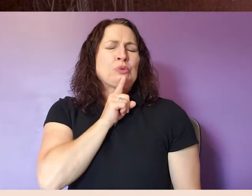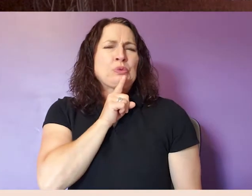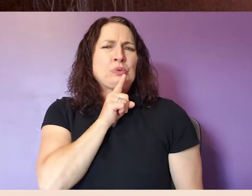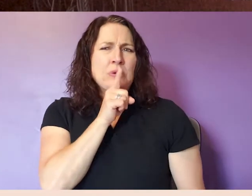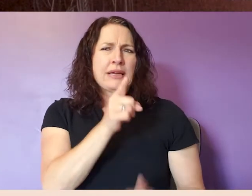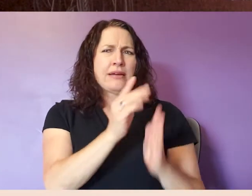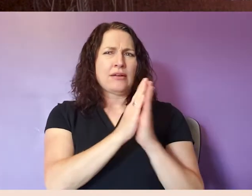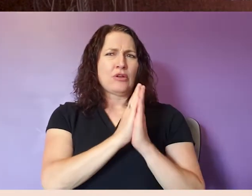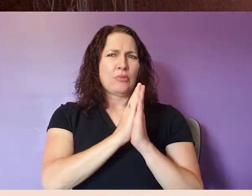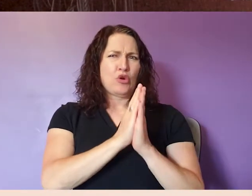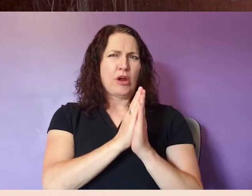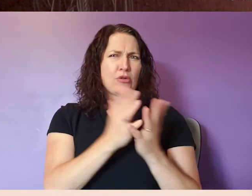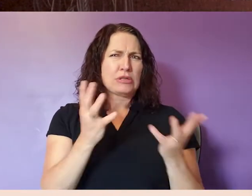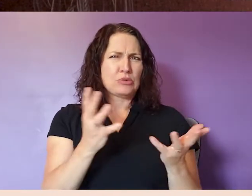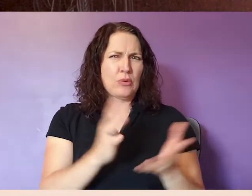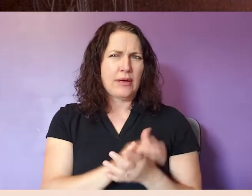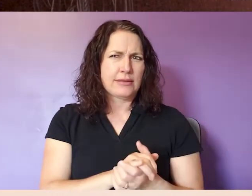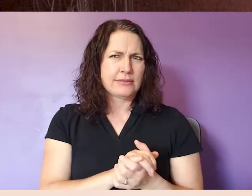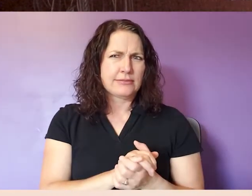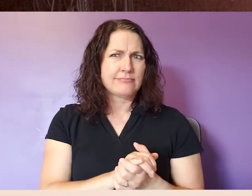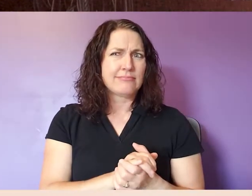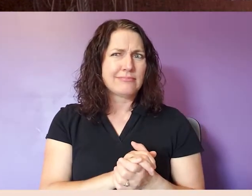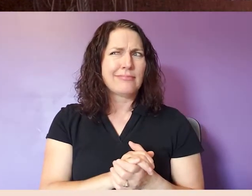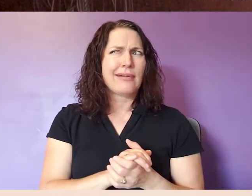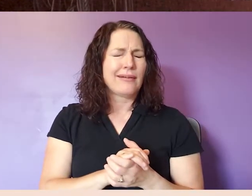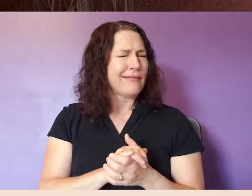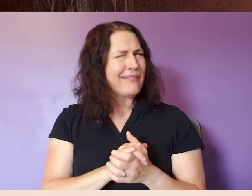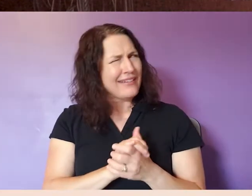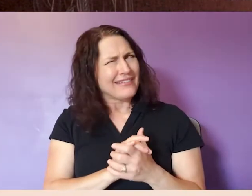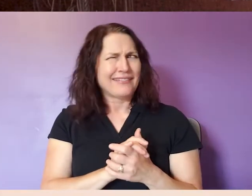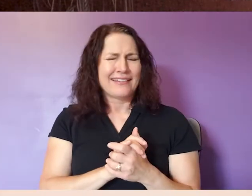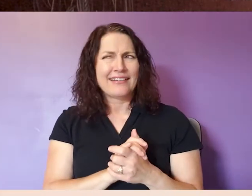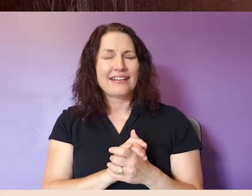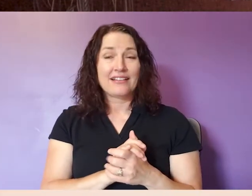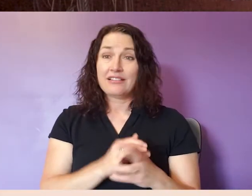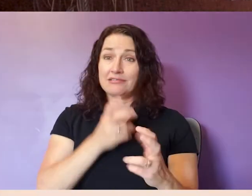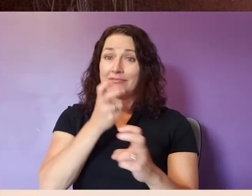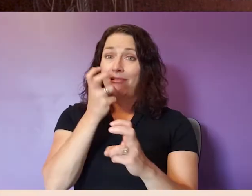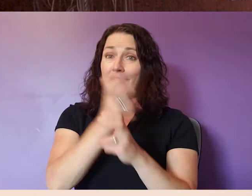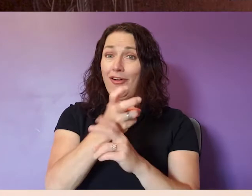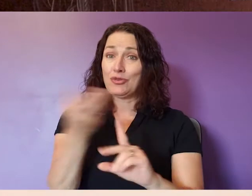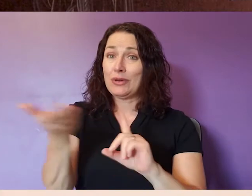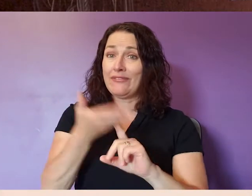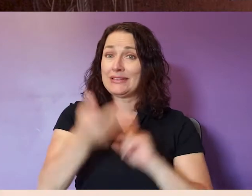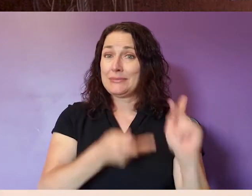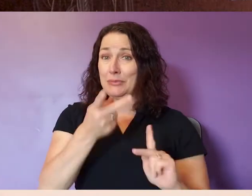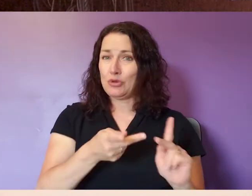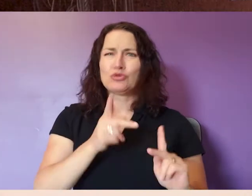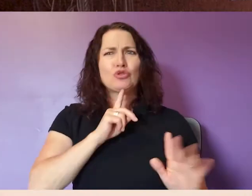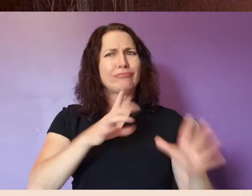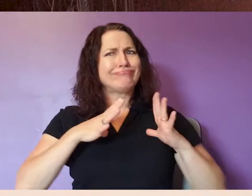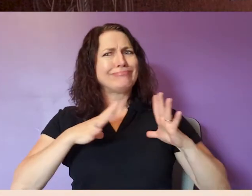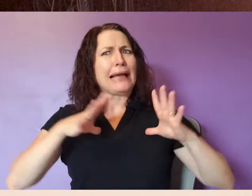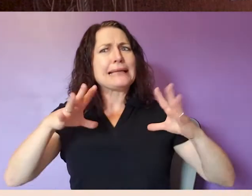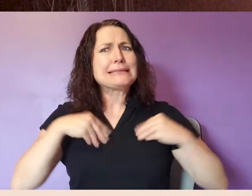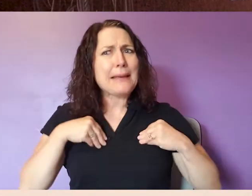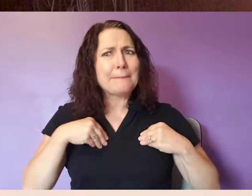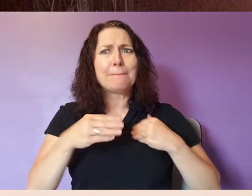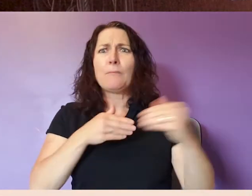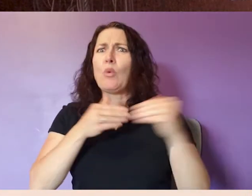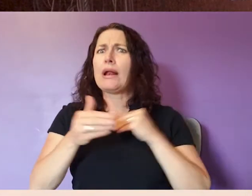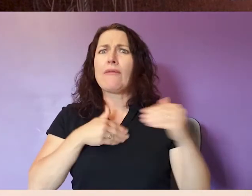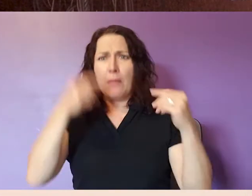on and it's really hard to convince people and myself to pray with distractions what's